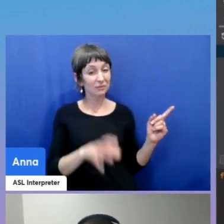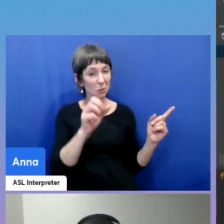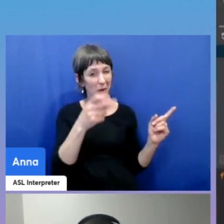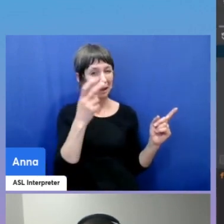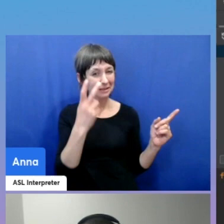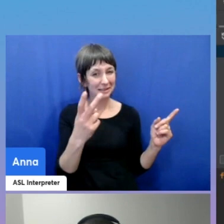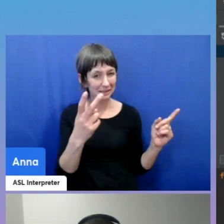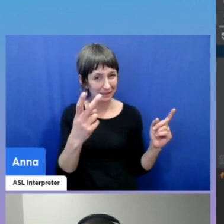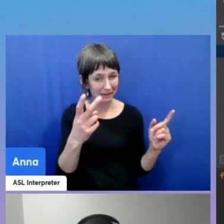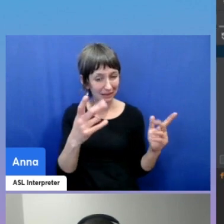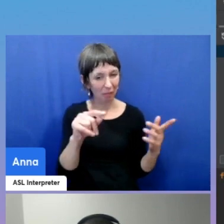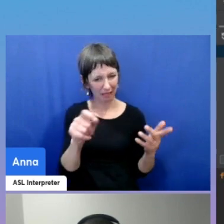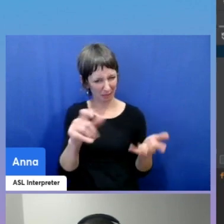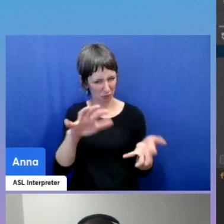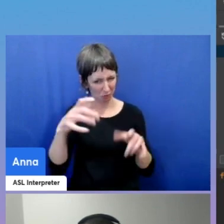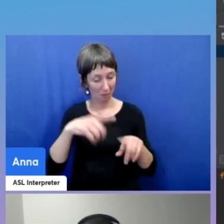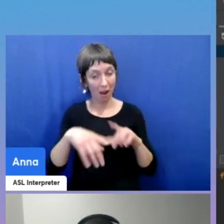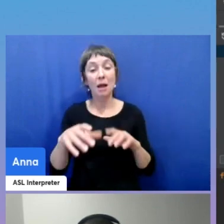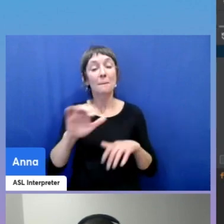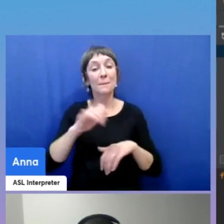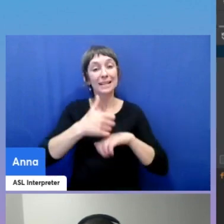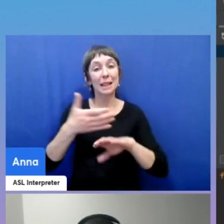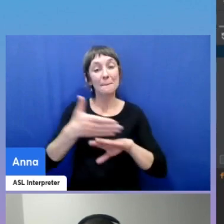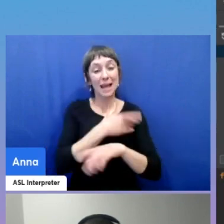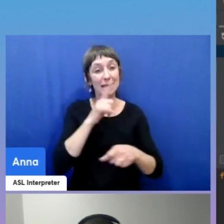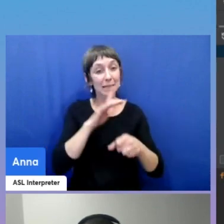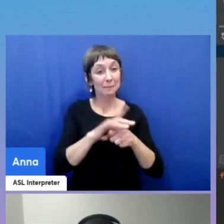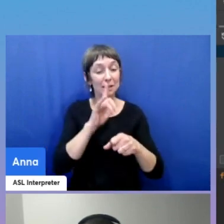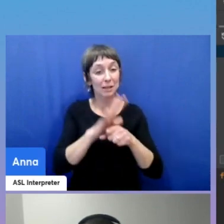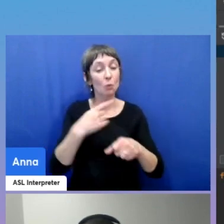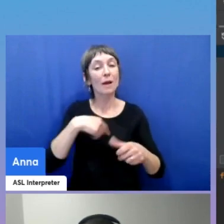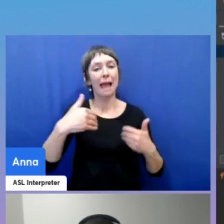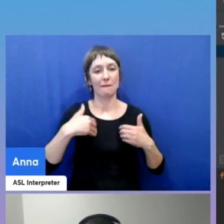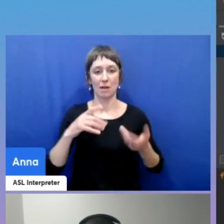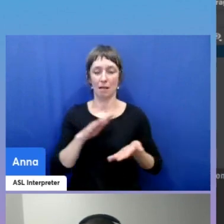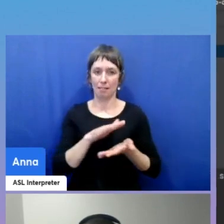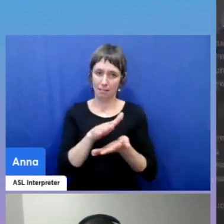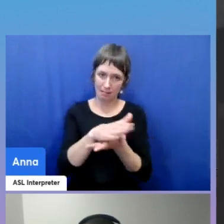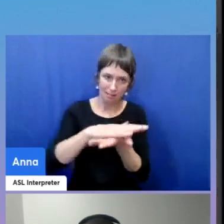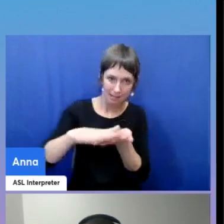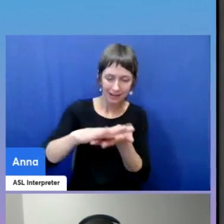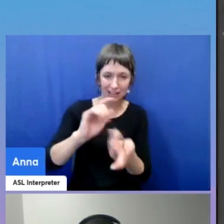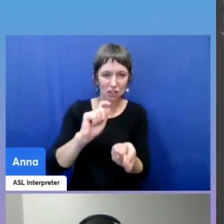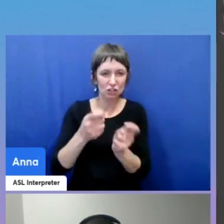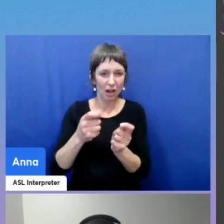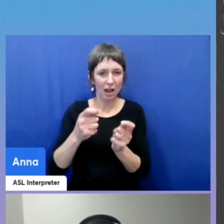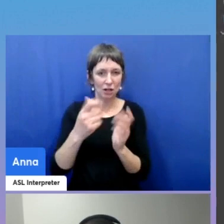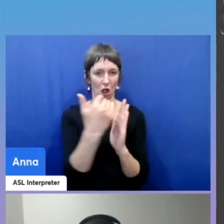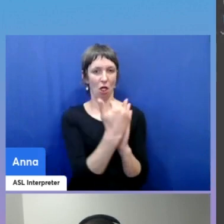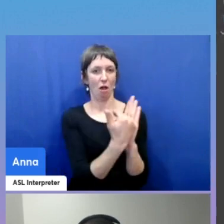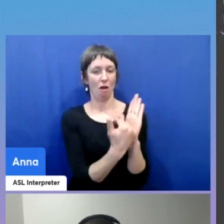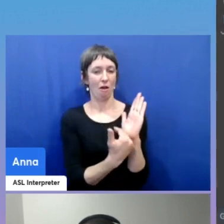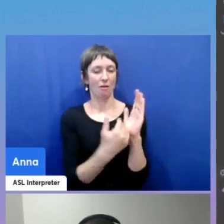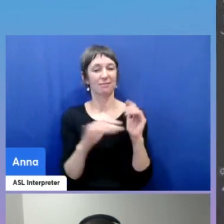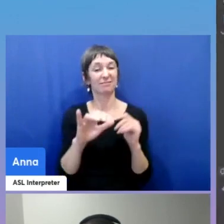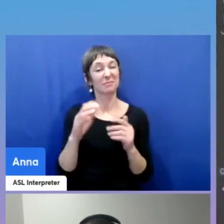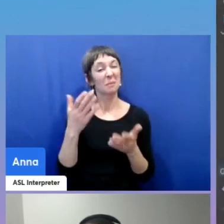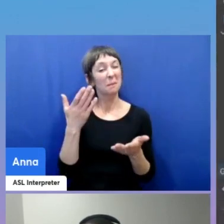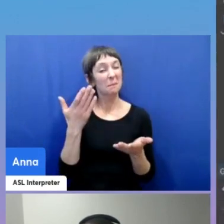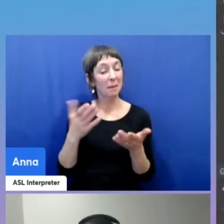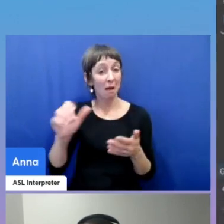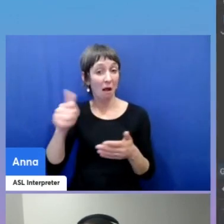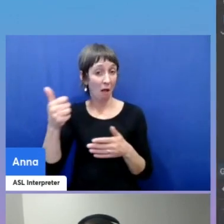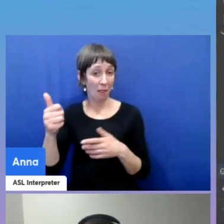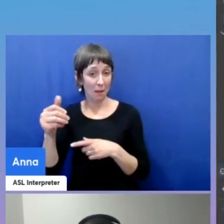these past commits, we have a clean change log. Whereas like other modules, maybe like this one right